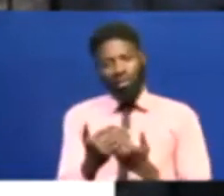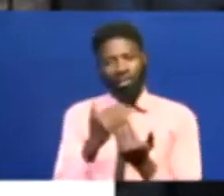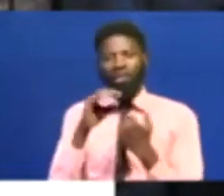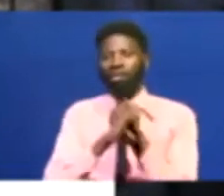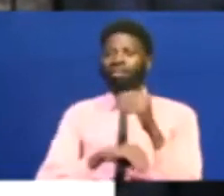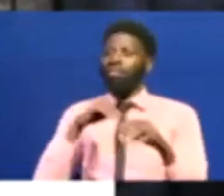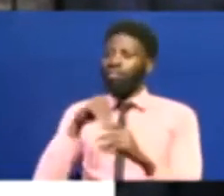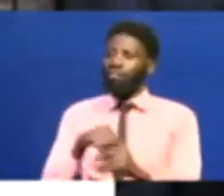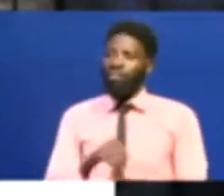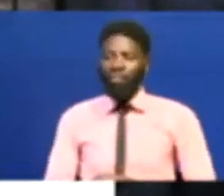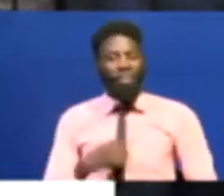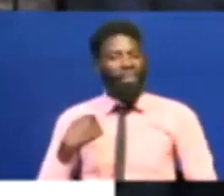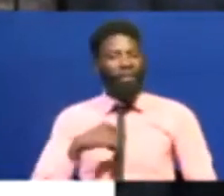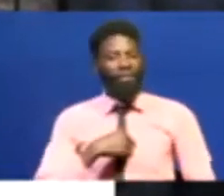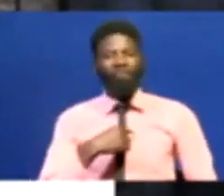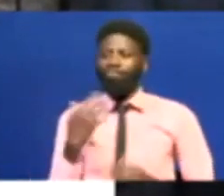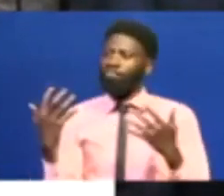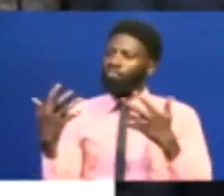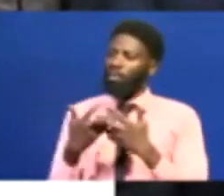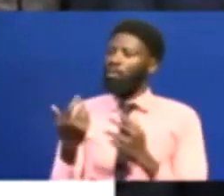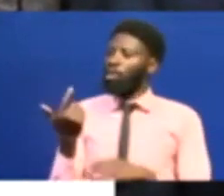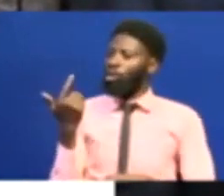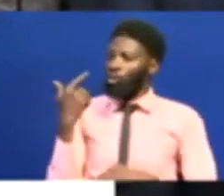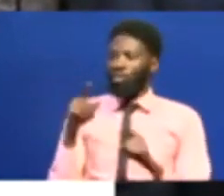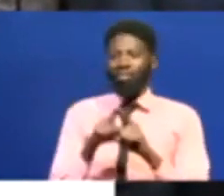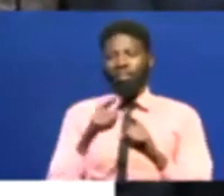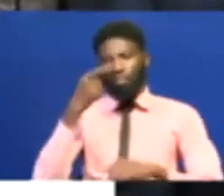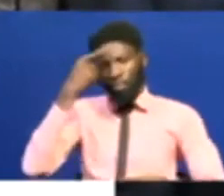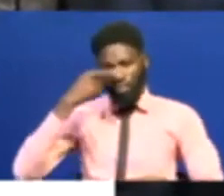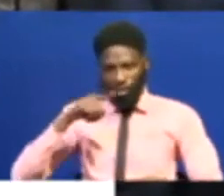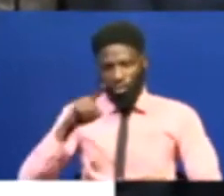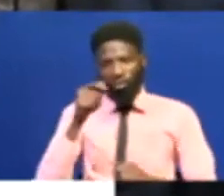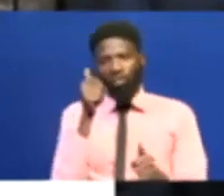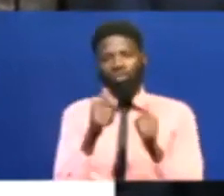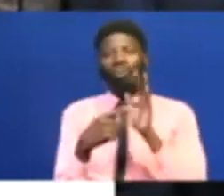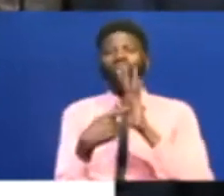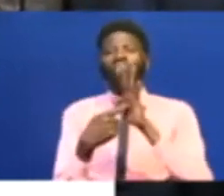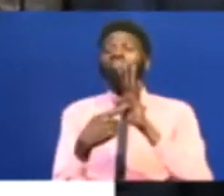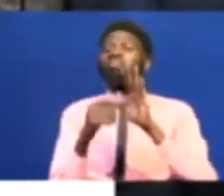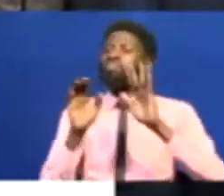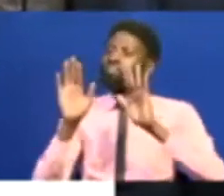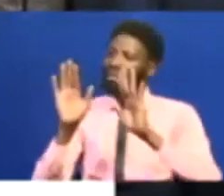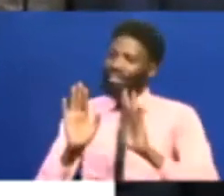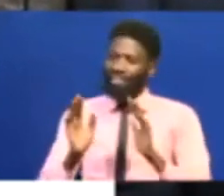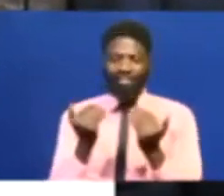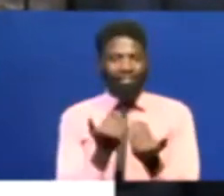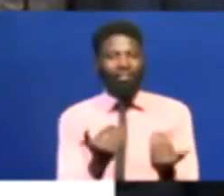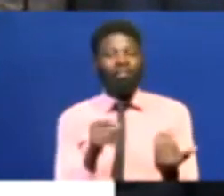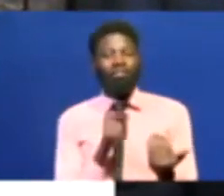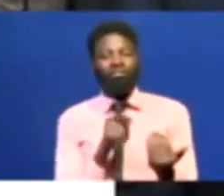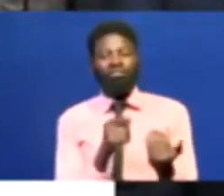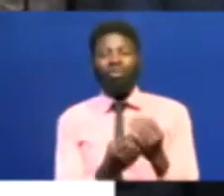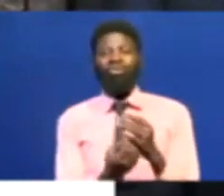legal, legislative and policy framework that is showing the importance of children to grow